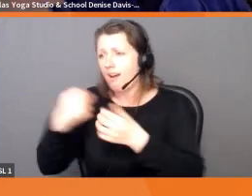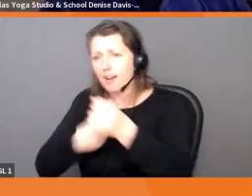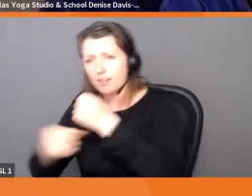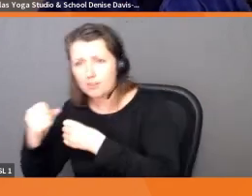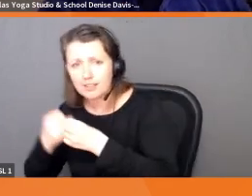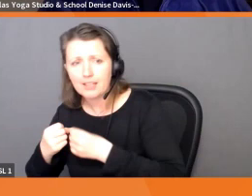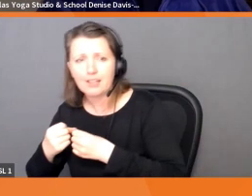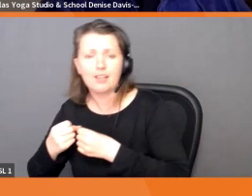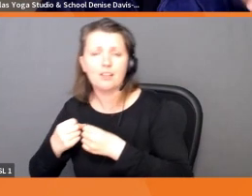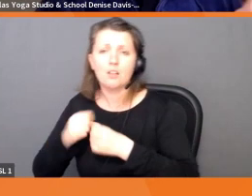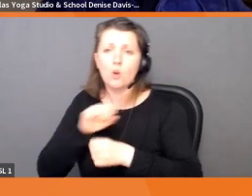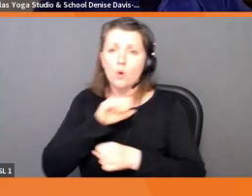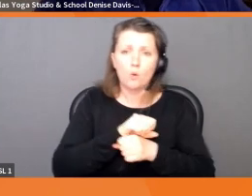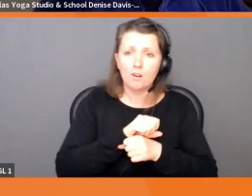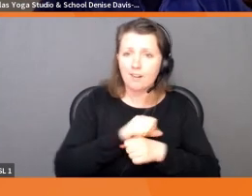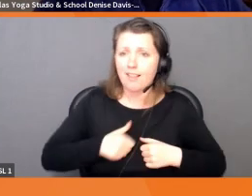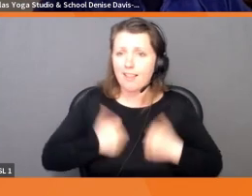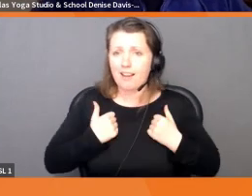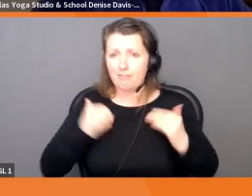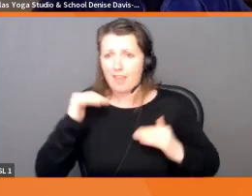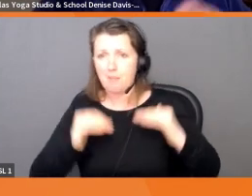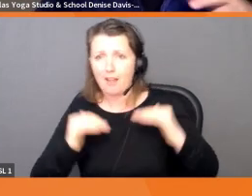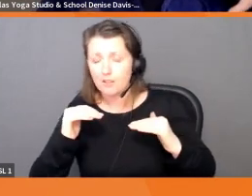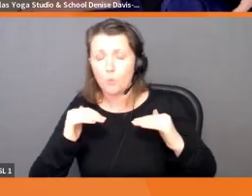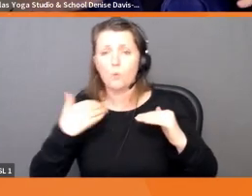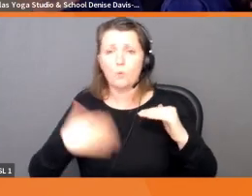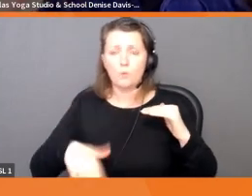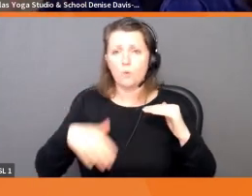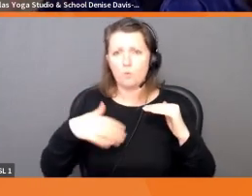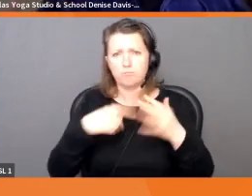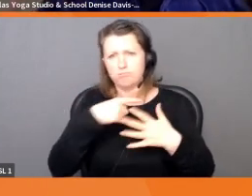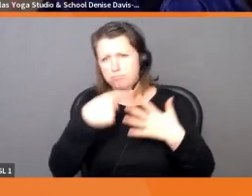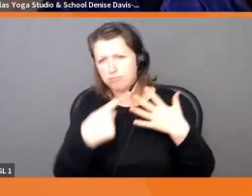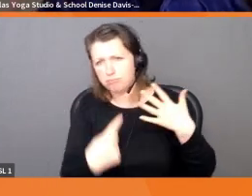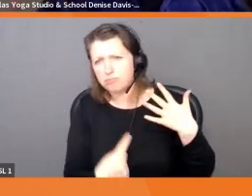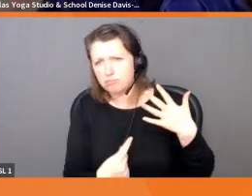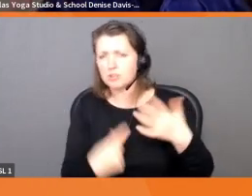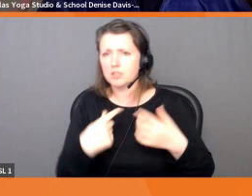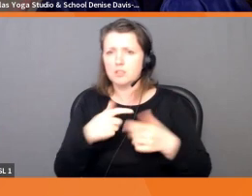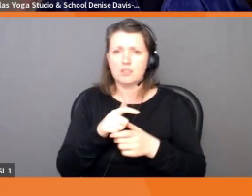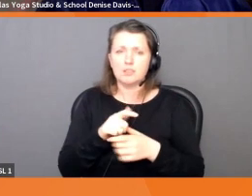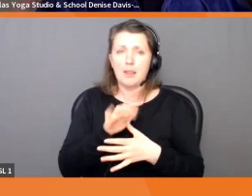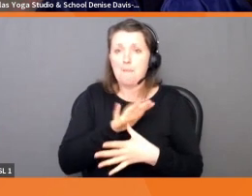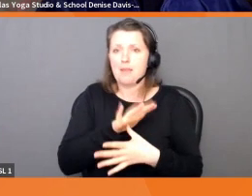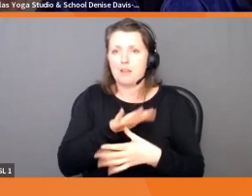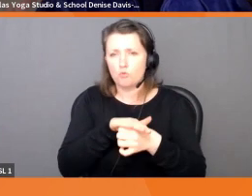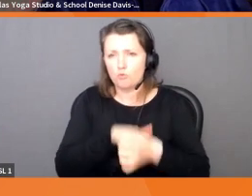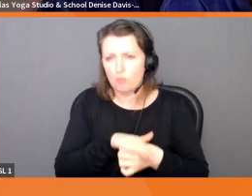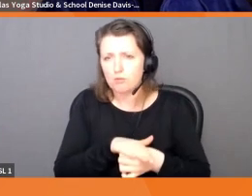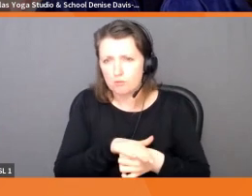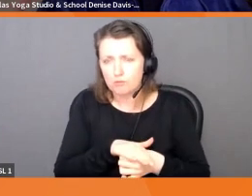entrepreneurs, work-life balance, and we'll talk a lot more about that in a little while. But these are some of the big stressors, and